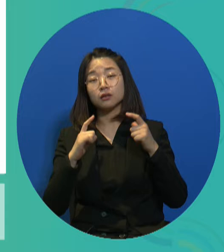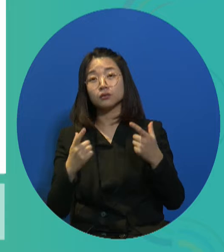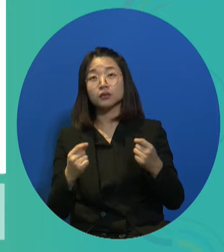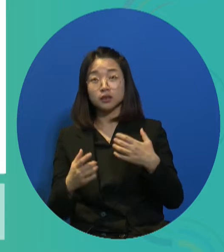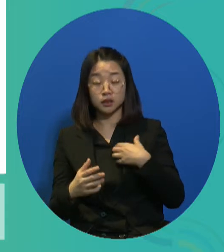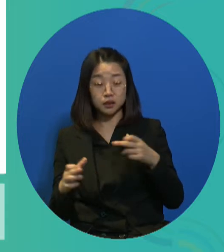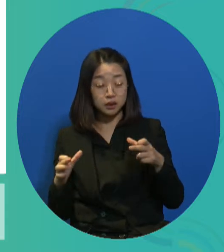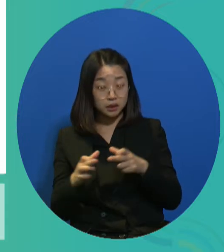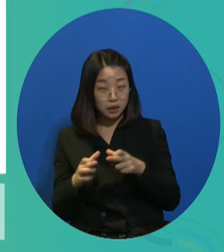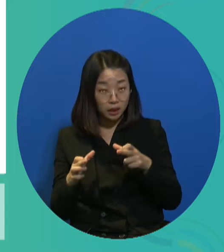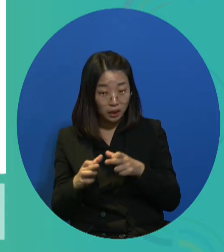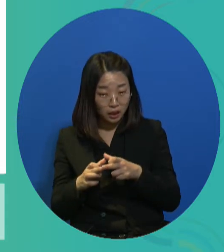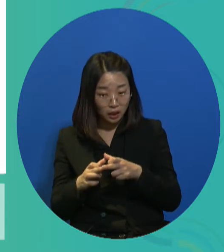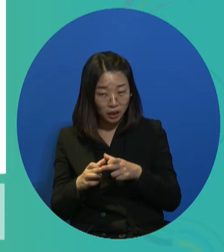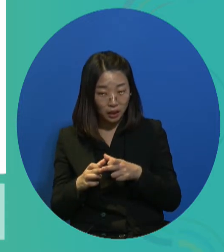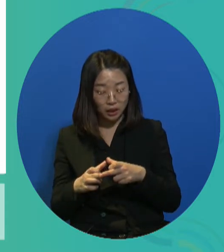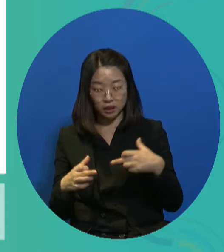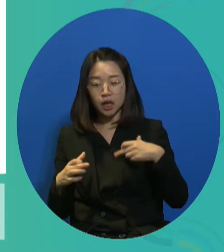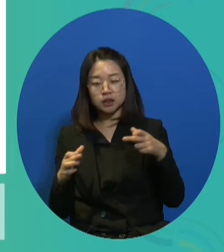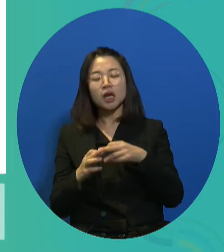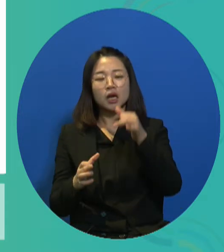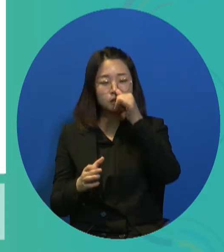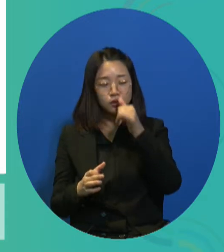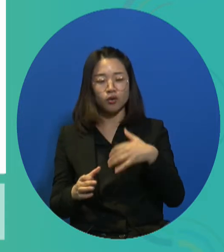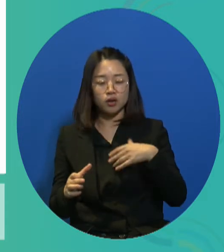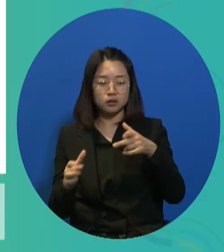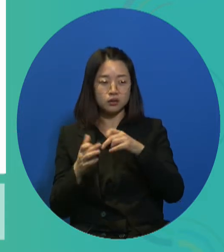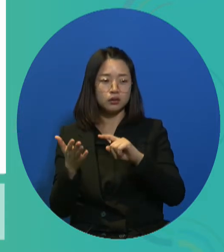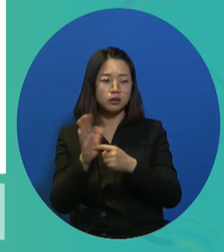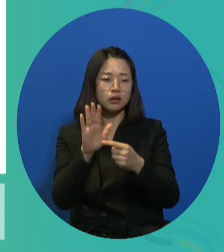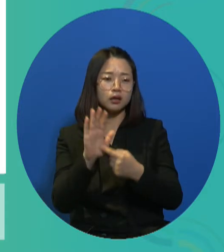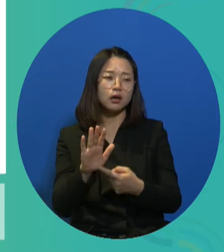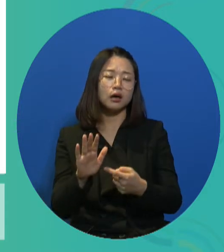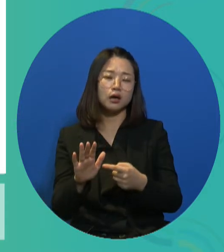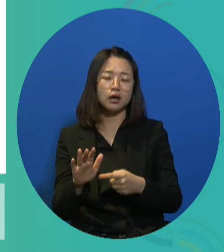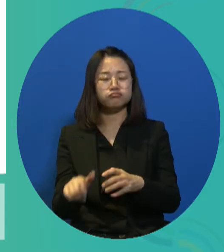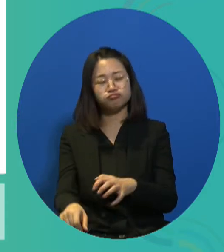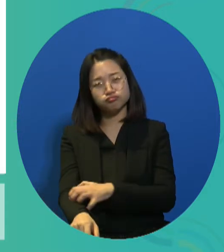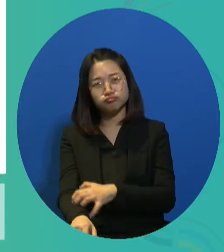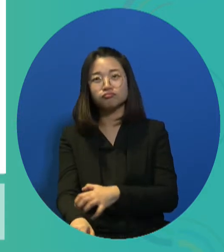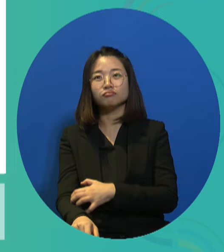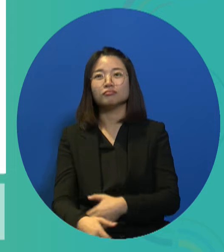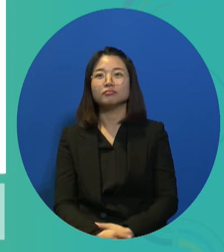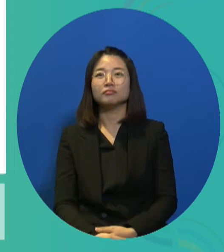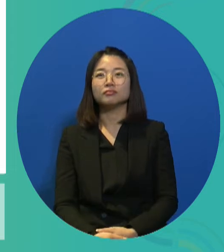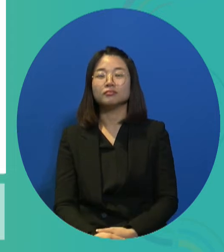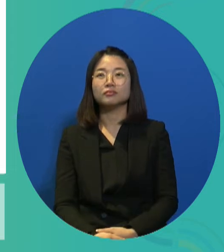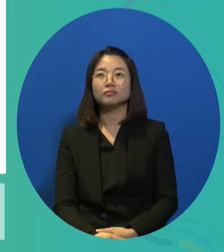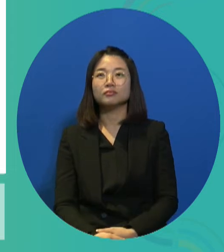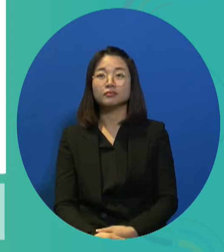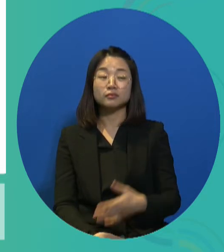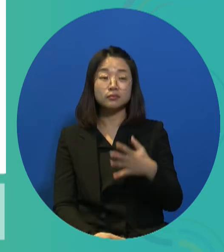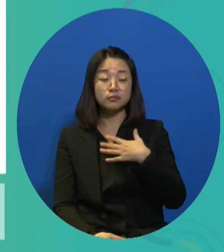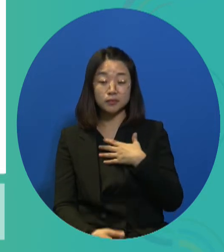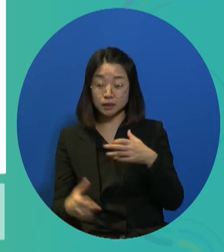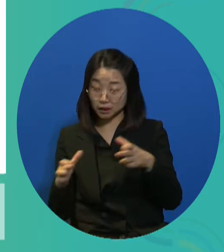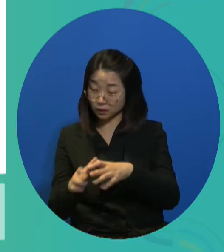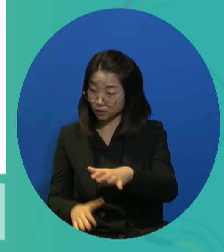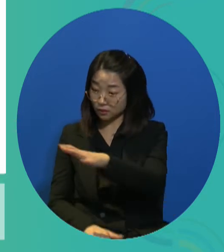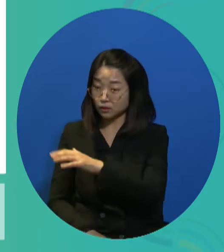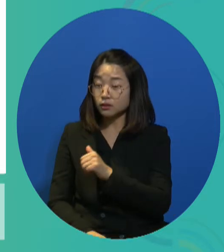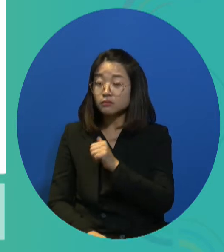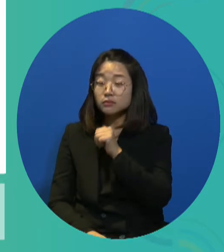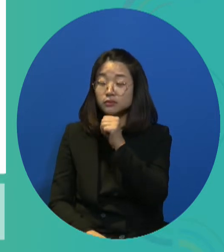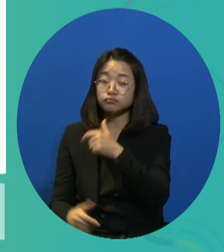assessment processes. There's rising poverty. Disabled people of working age are